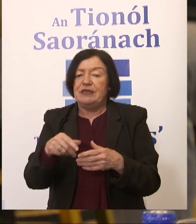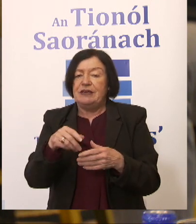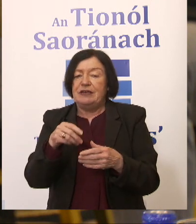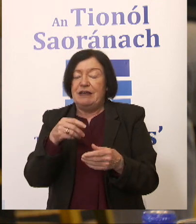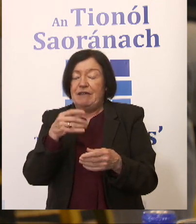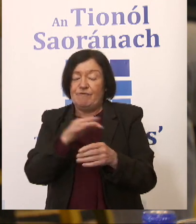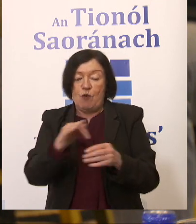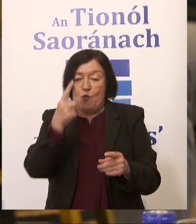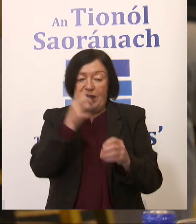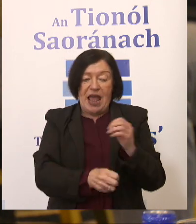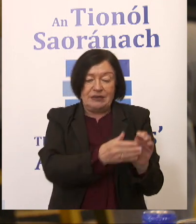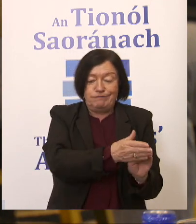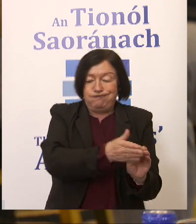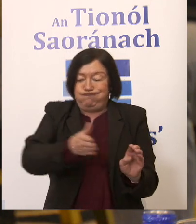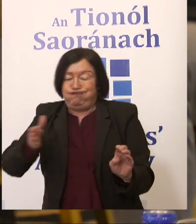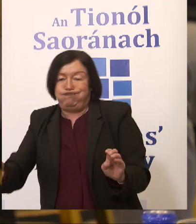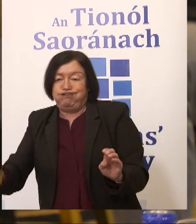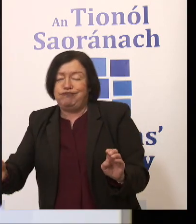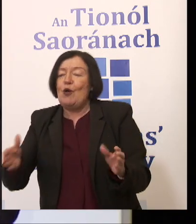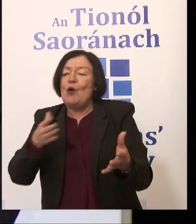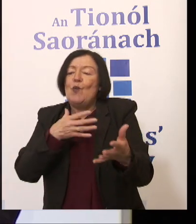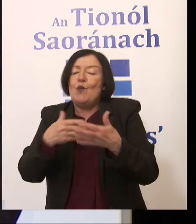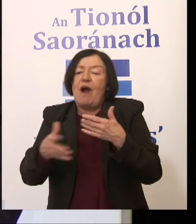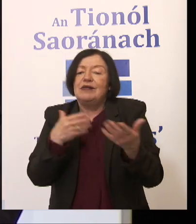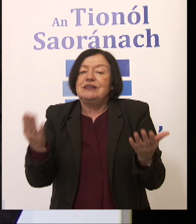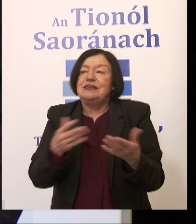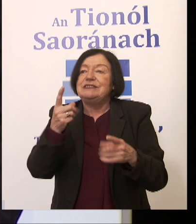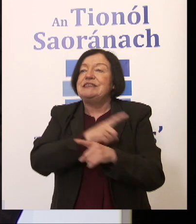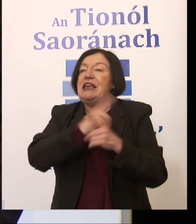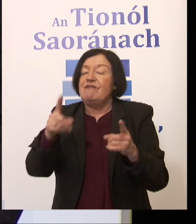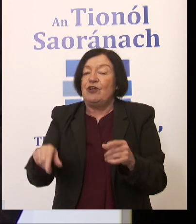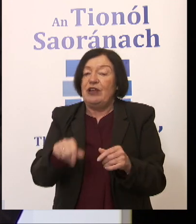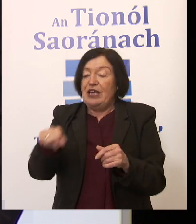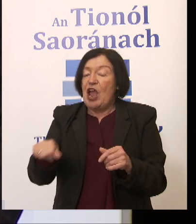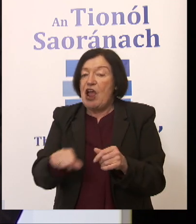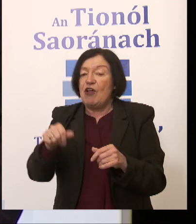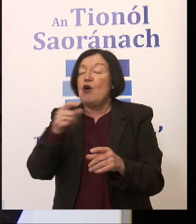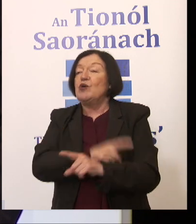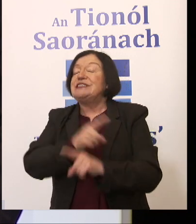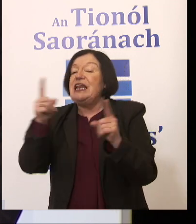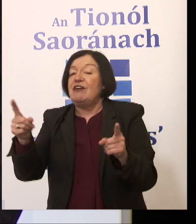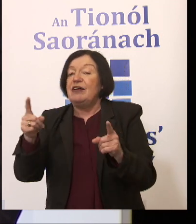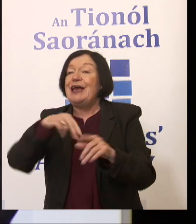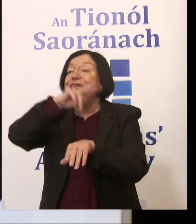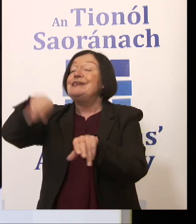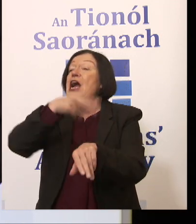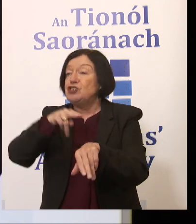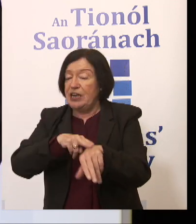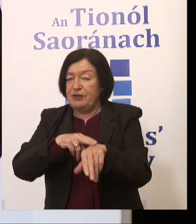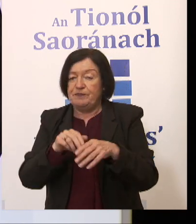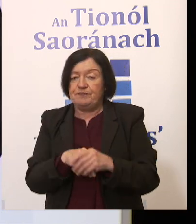one end of the spectrum to the other in terms of what tends to be delivered locally and what tends to be delivered nationally.